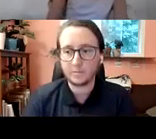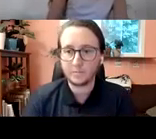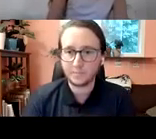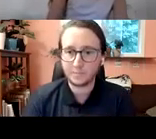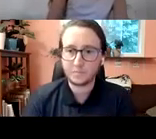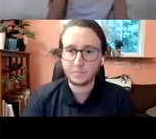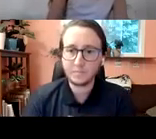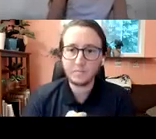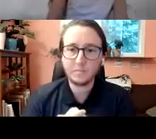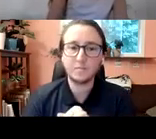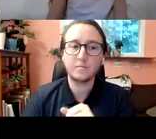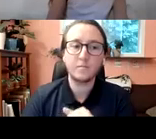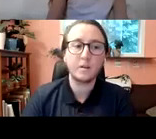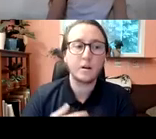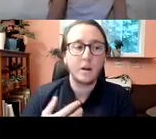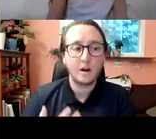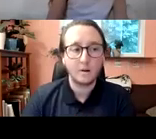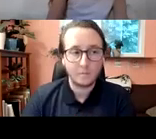stories.